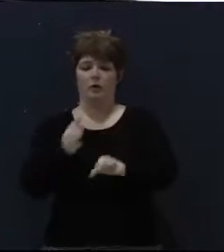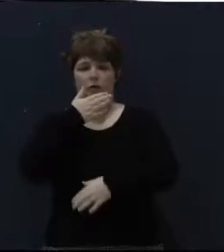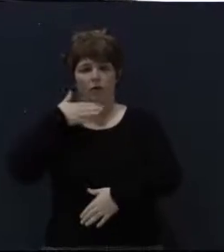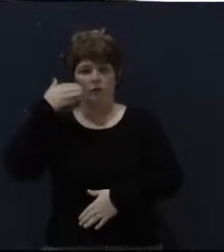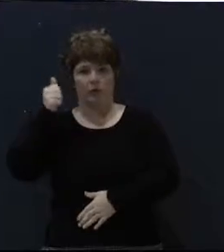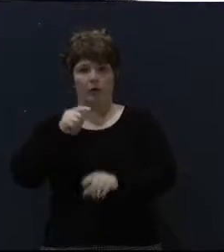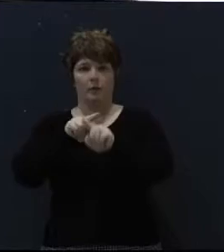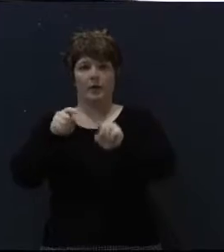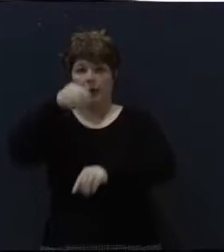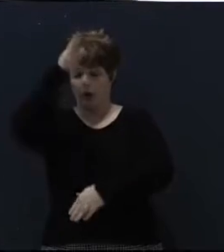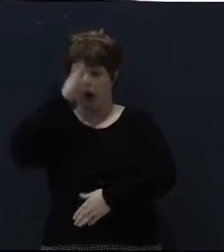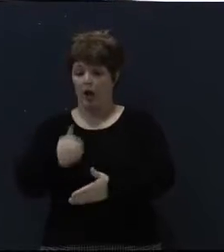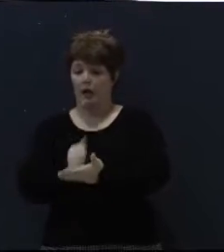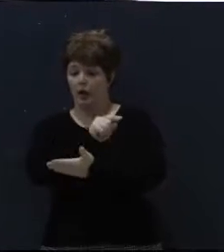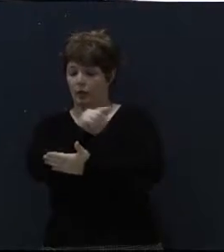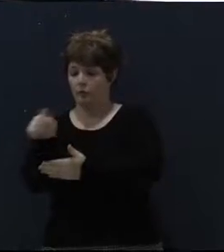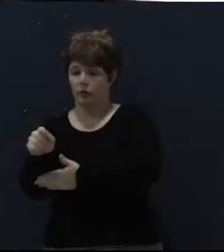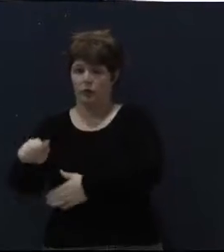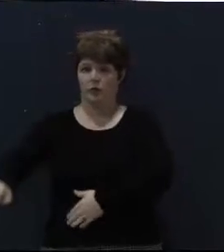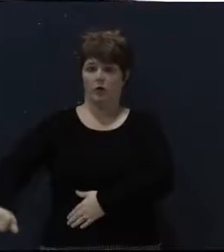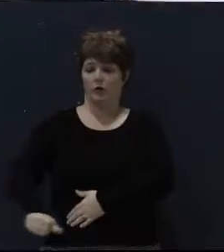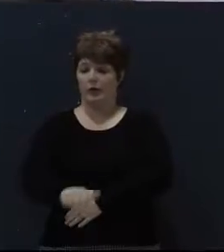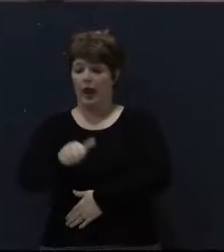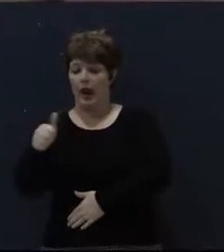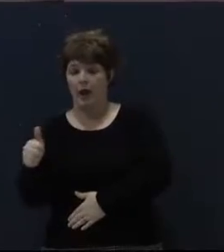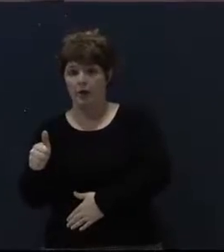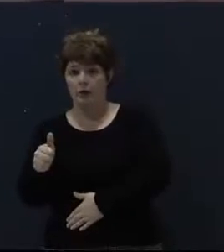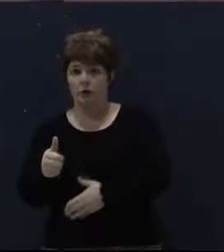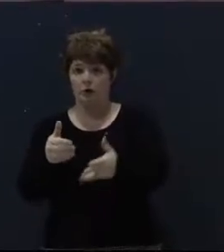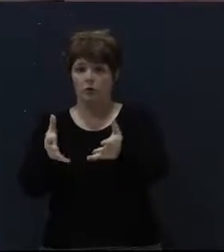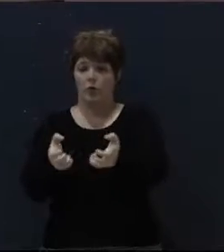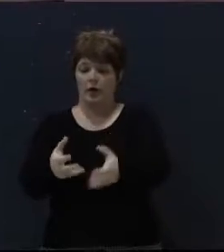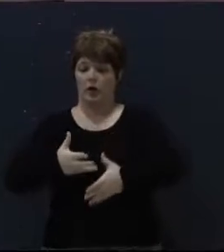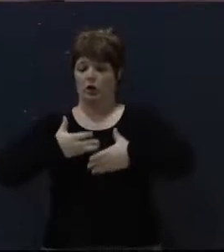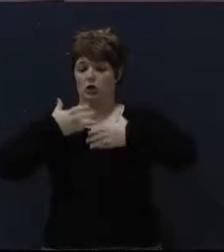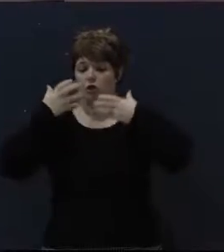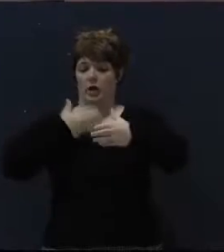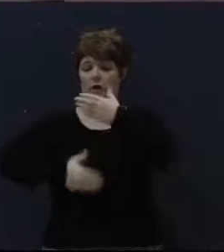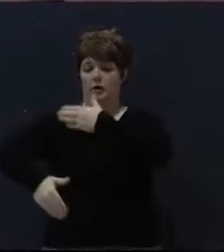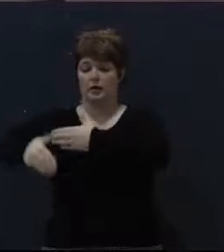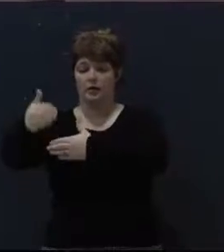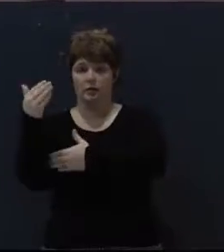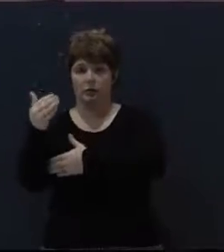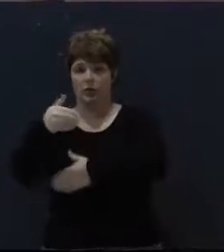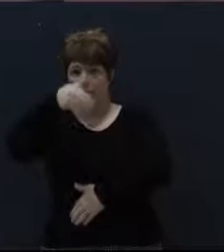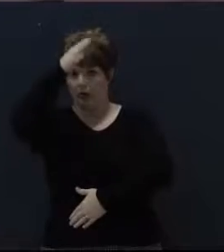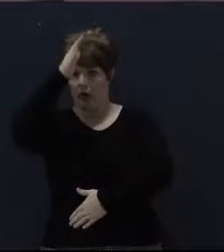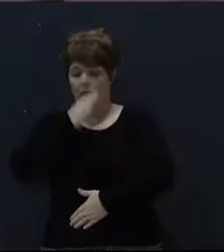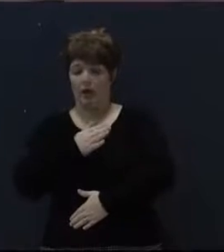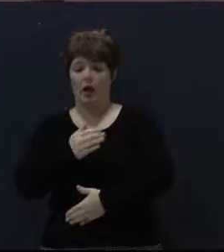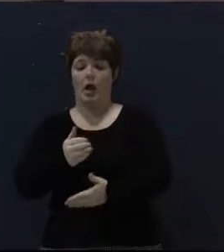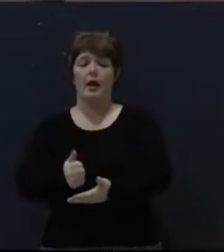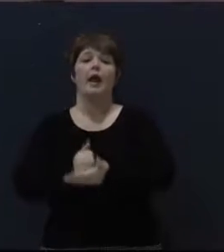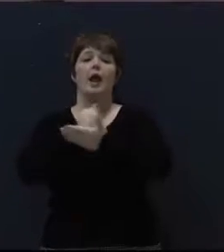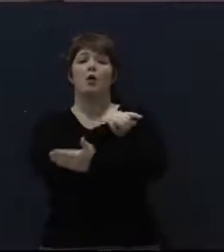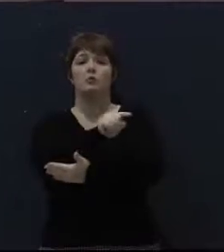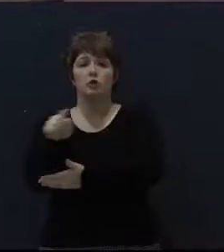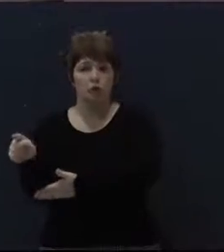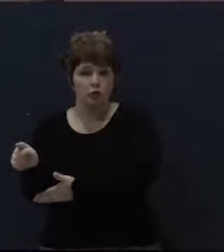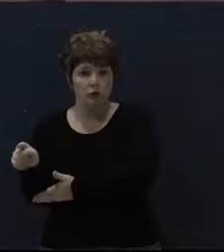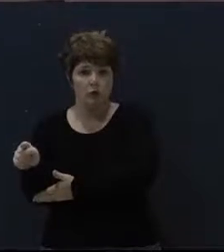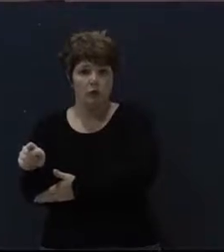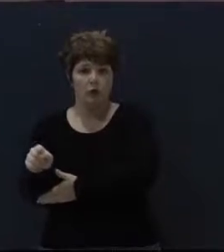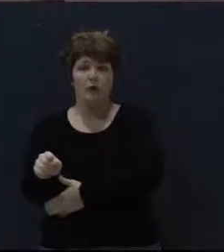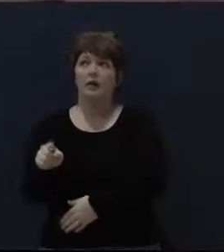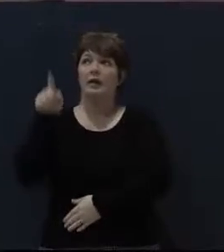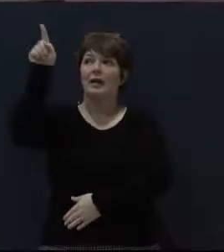came through for you. And there's others of you. I ought to just get up and want to shout this morning that God came through for you. He said